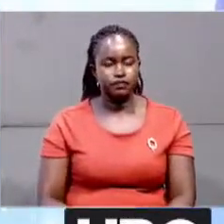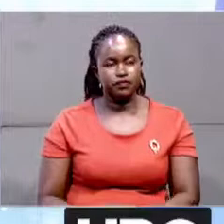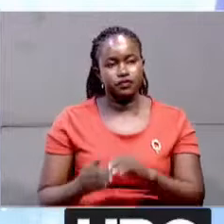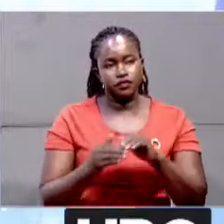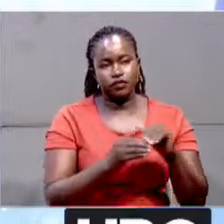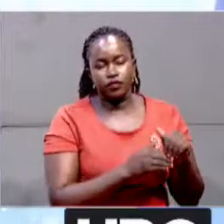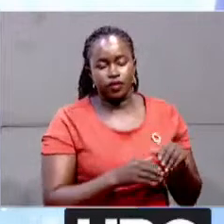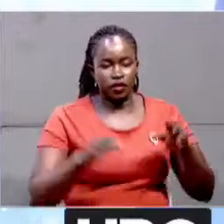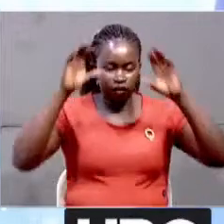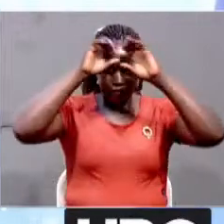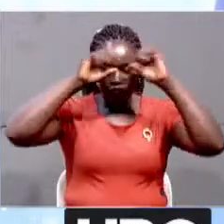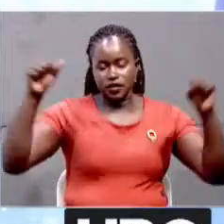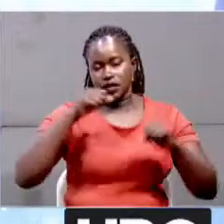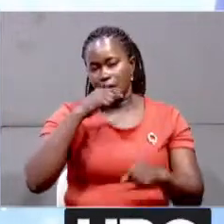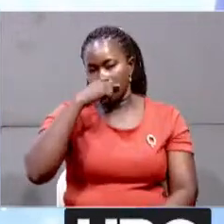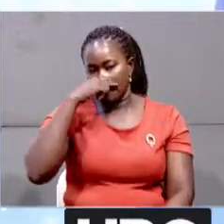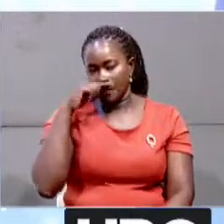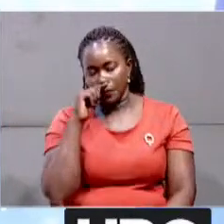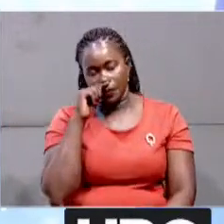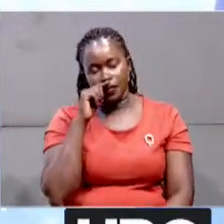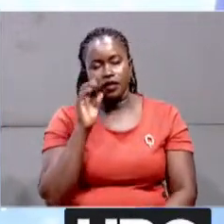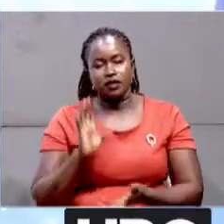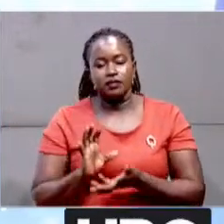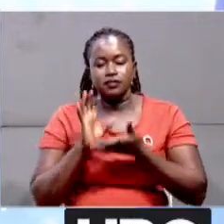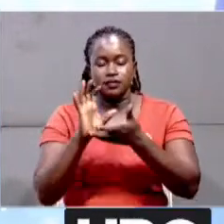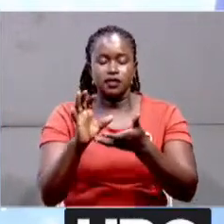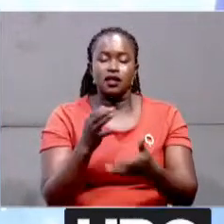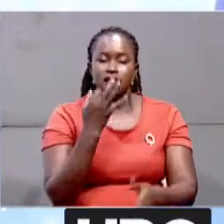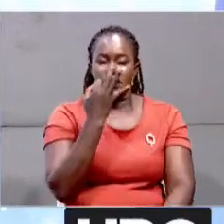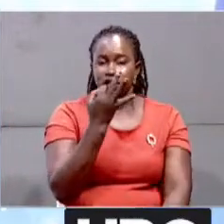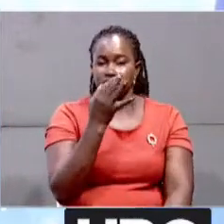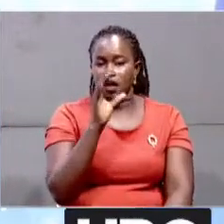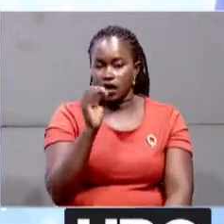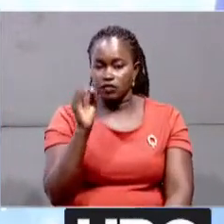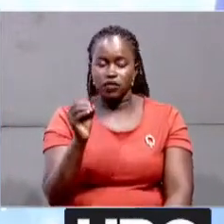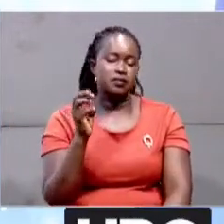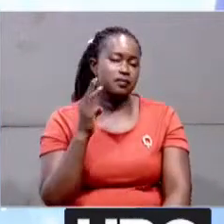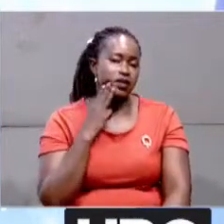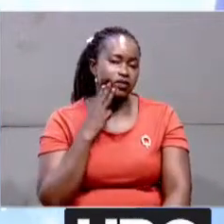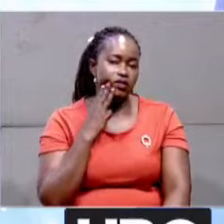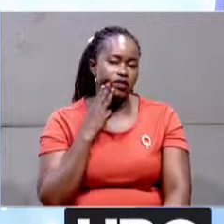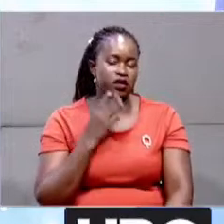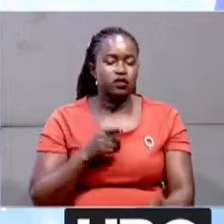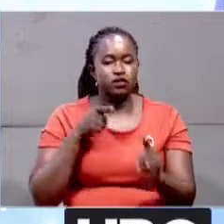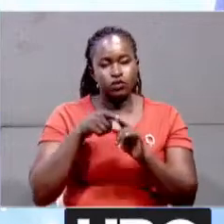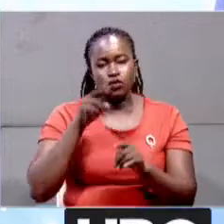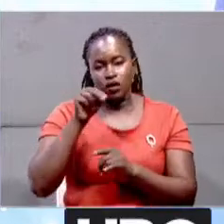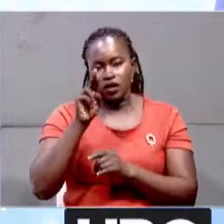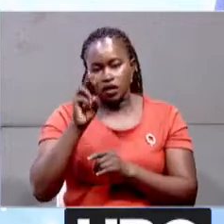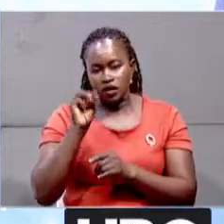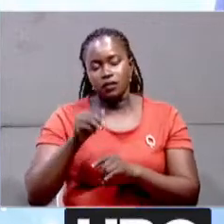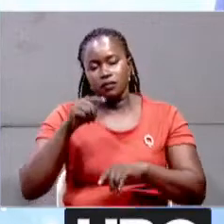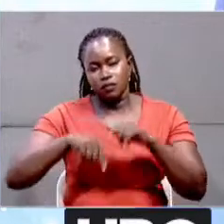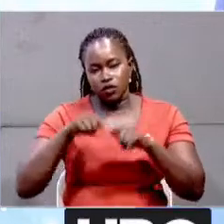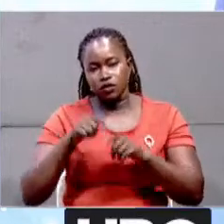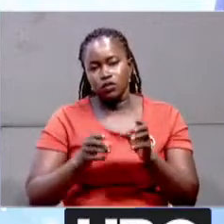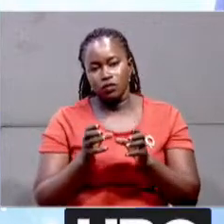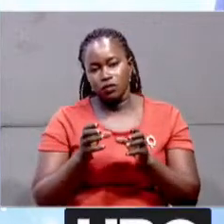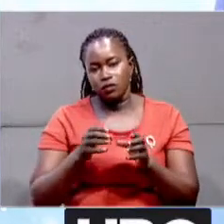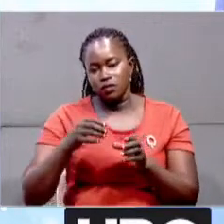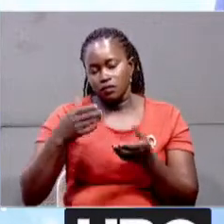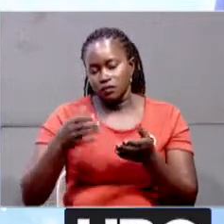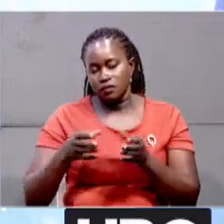Now, President Yoweri Kaguta Museveni has donated 300 million shillings to NRM Party acquired in court awards